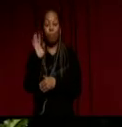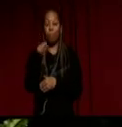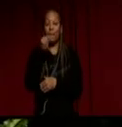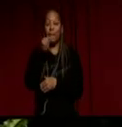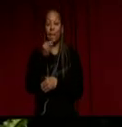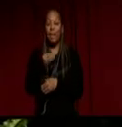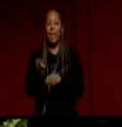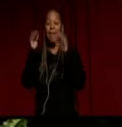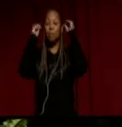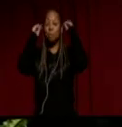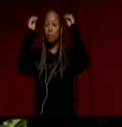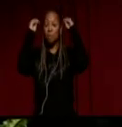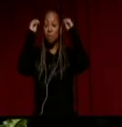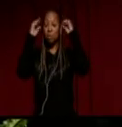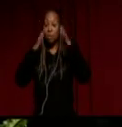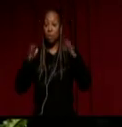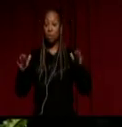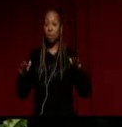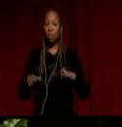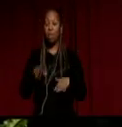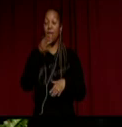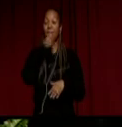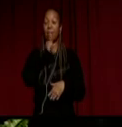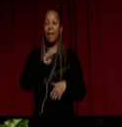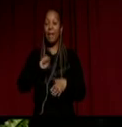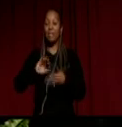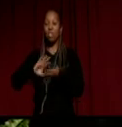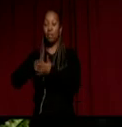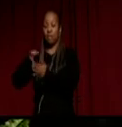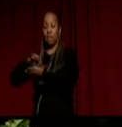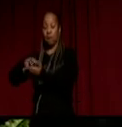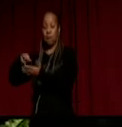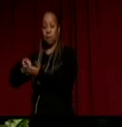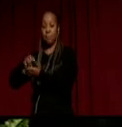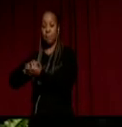need to teach our children the age-old art of cooking.